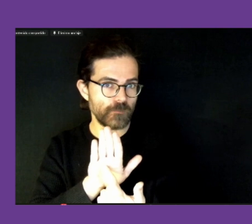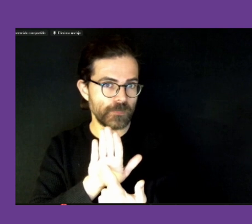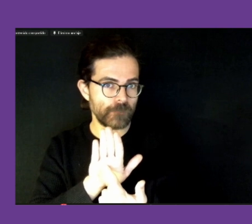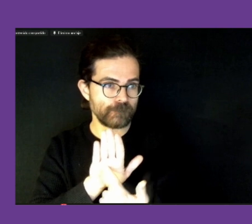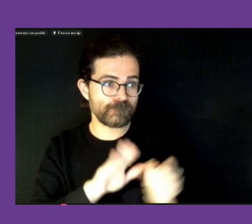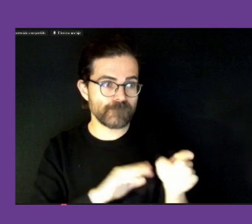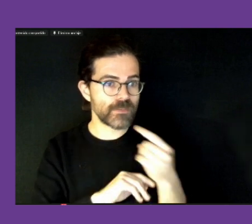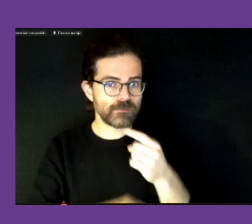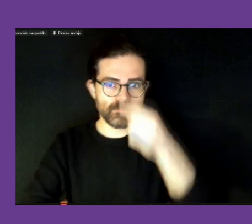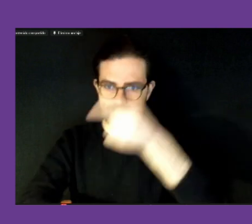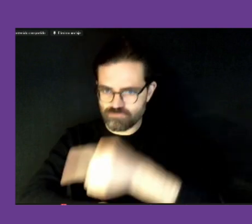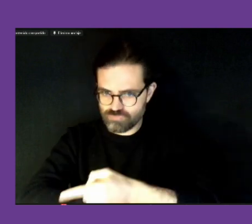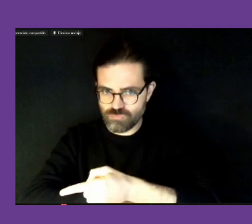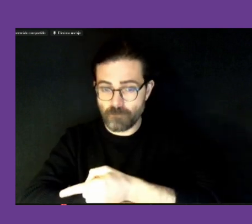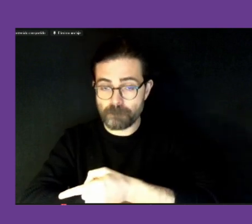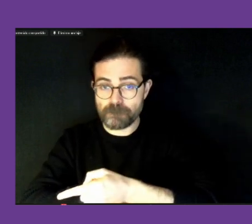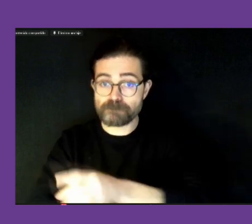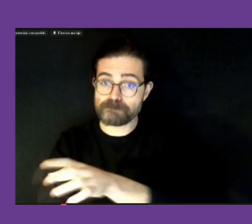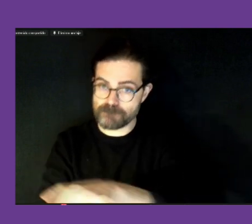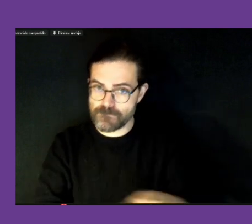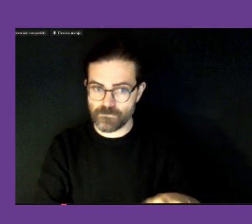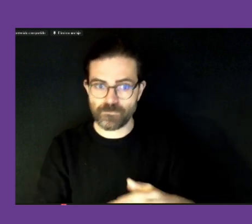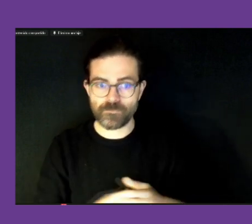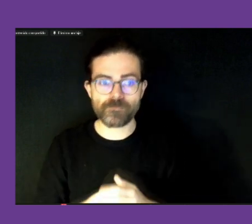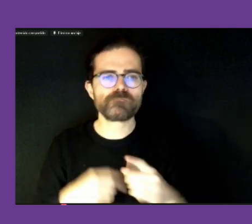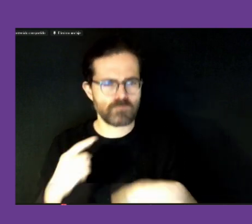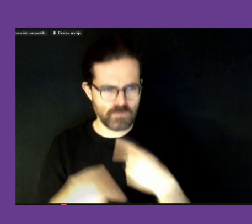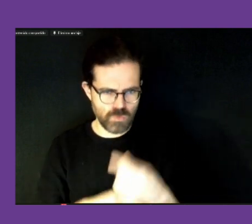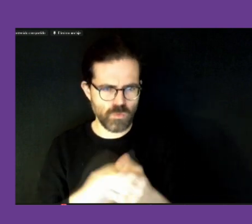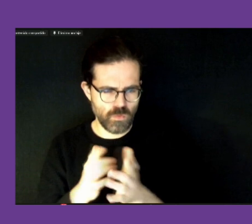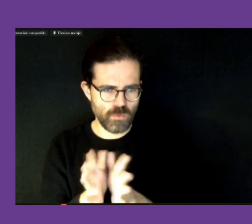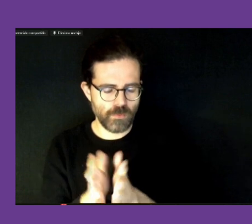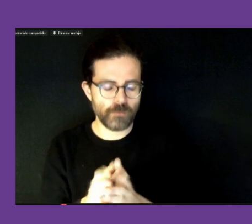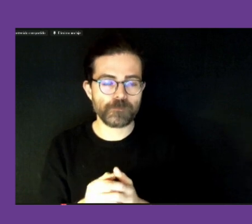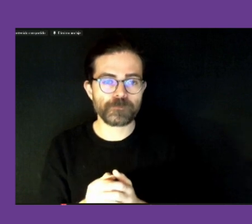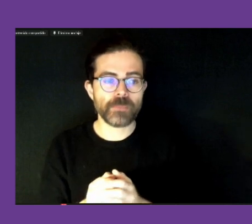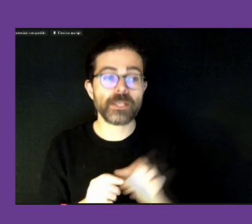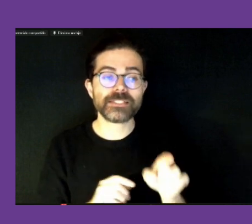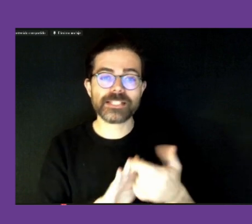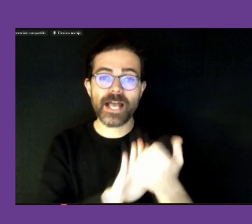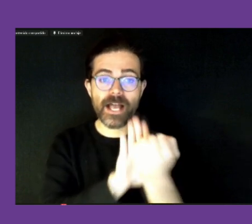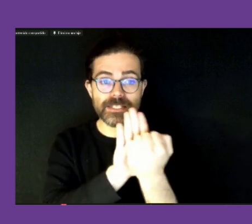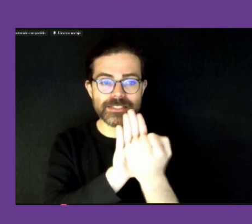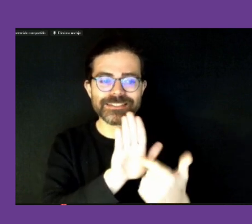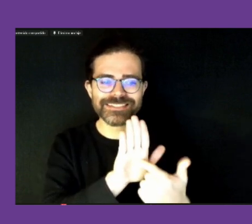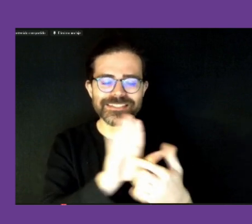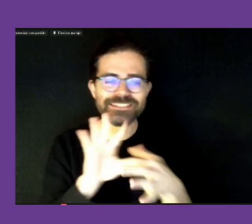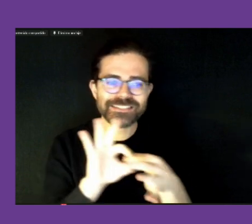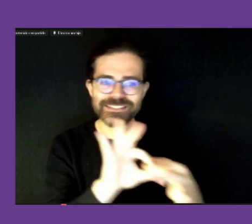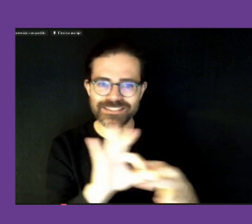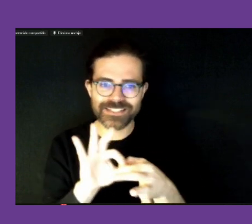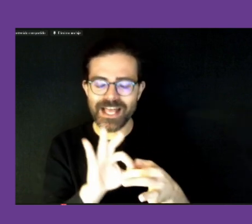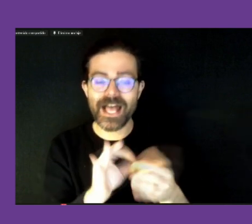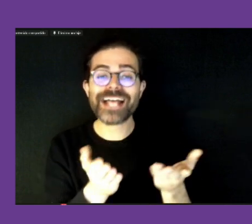Annex 3, and we will go to Annex 3 later, only applies to the services covered by the European